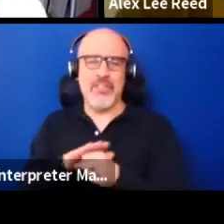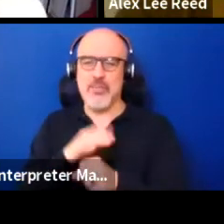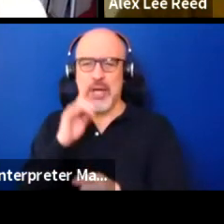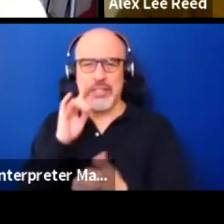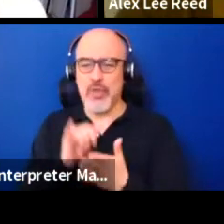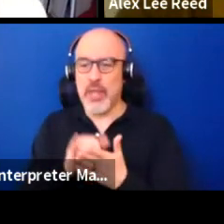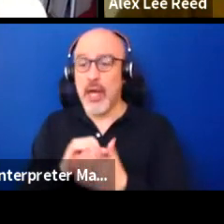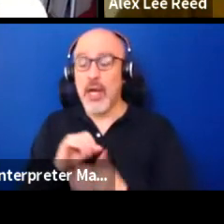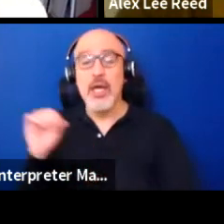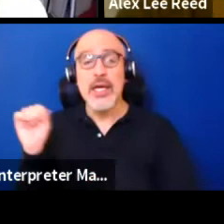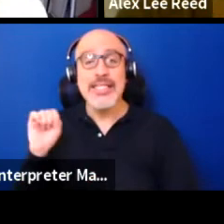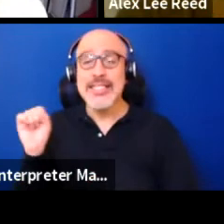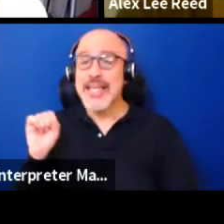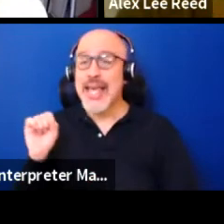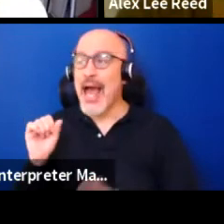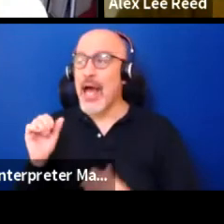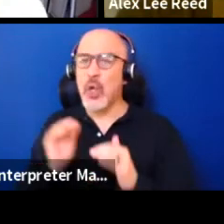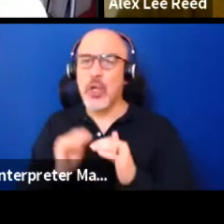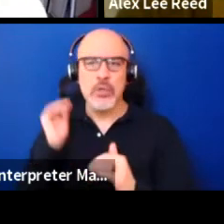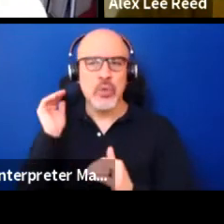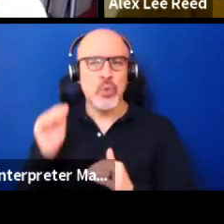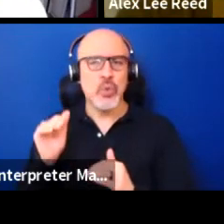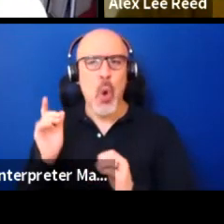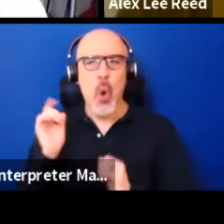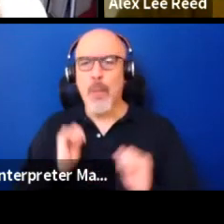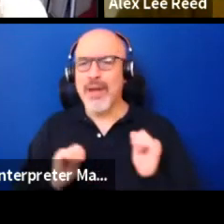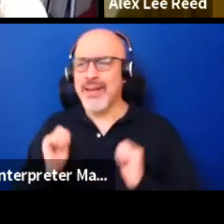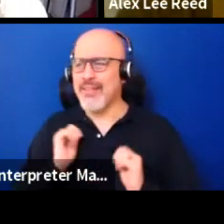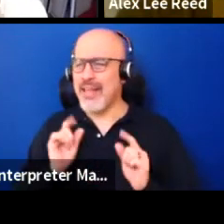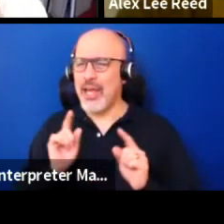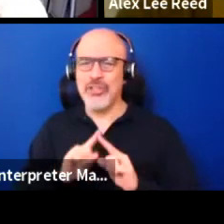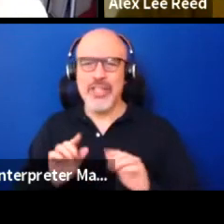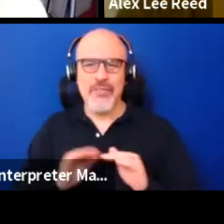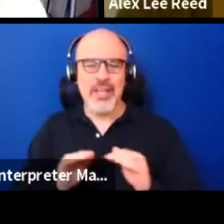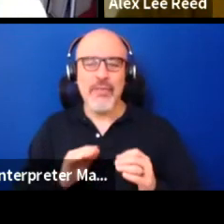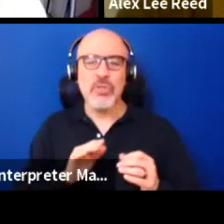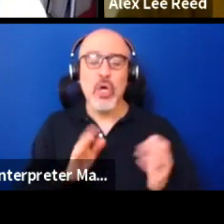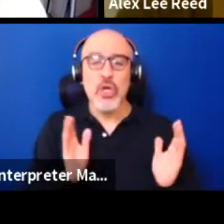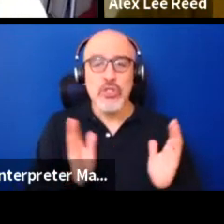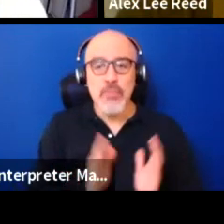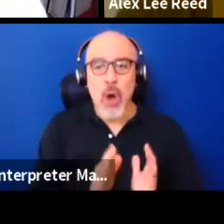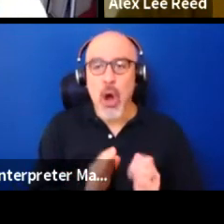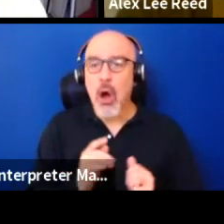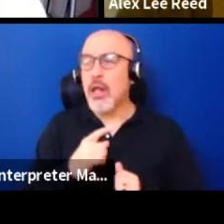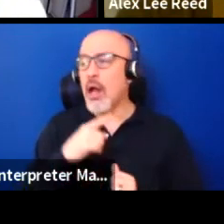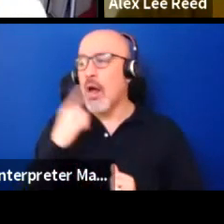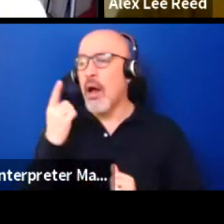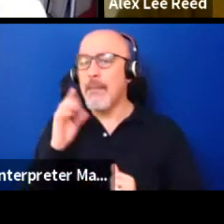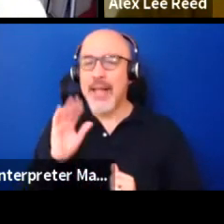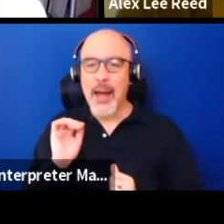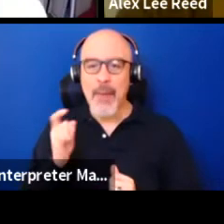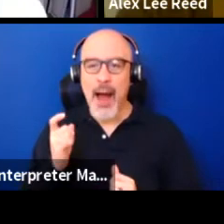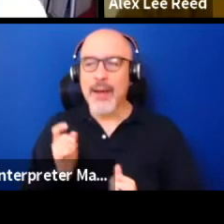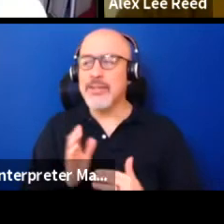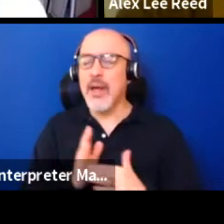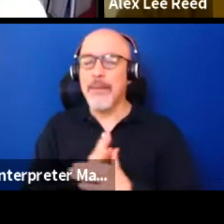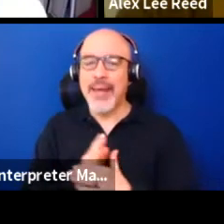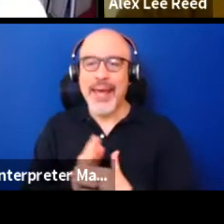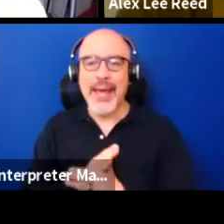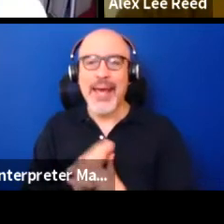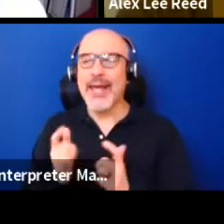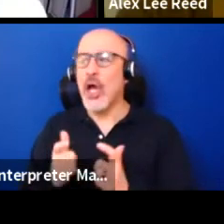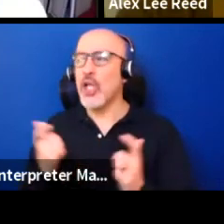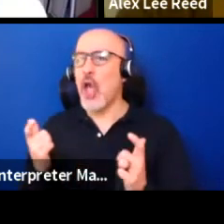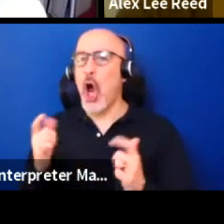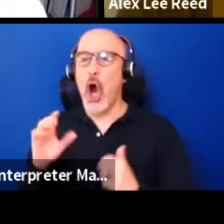Seattle has so many theaters on so many different levels, small Black boxes, mid-range, large equity